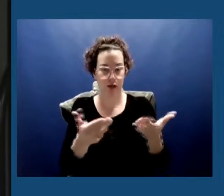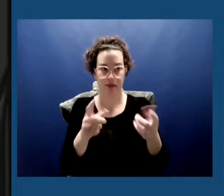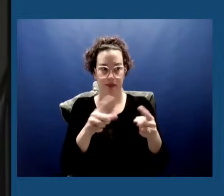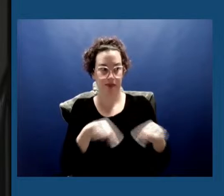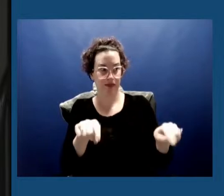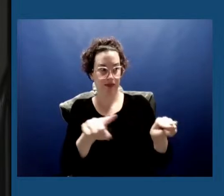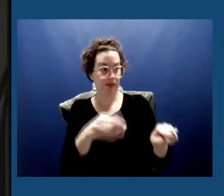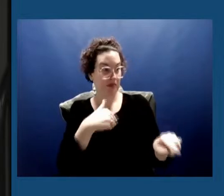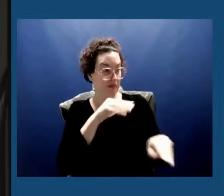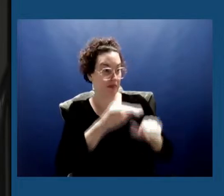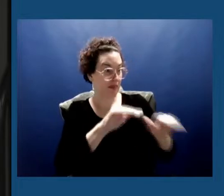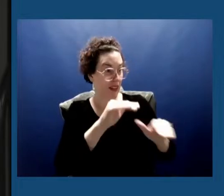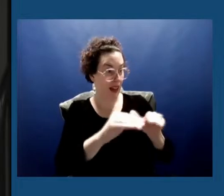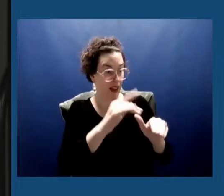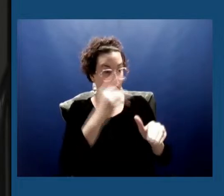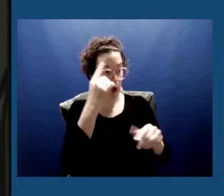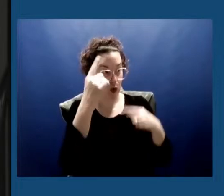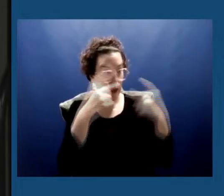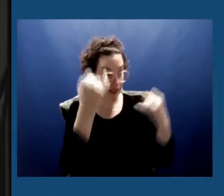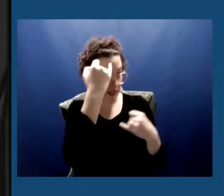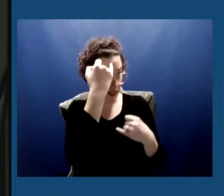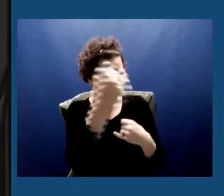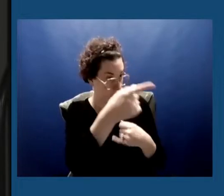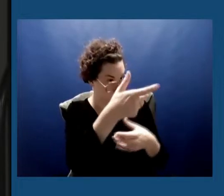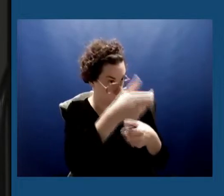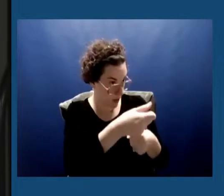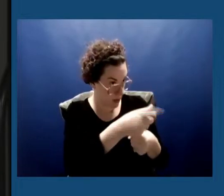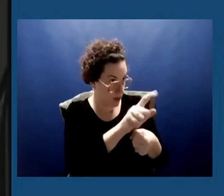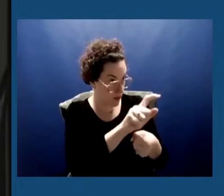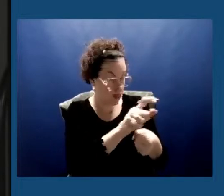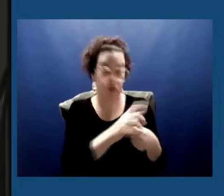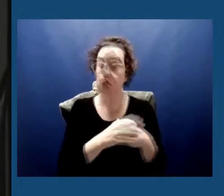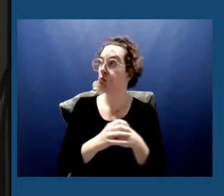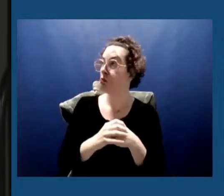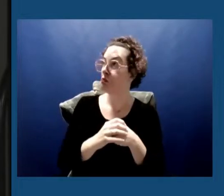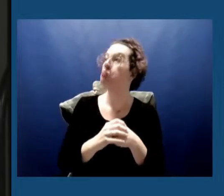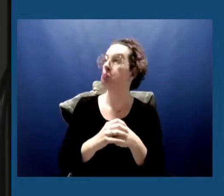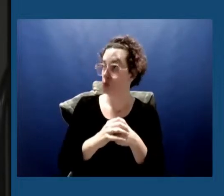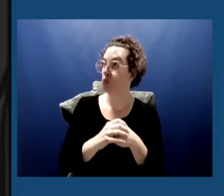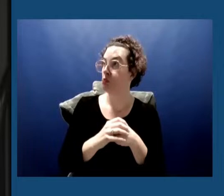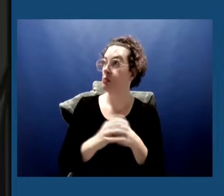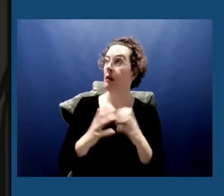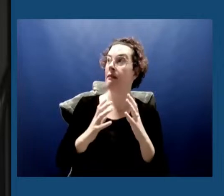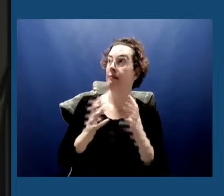idea, would you trust me on it? And they say, trust but verify.